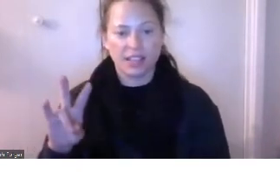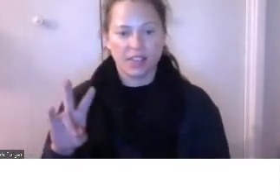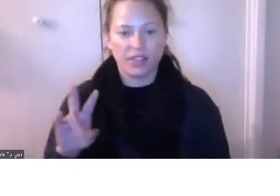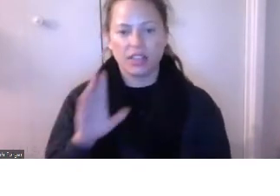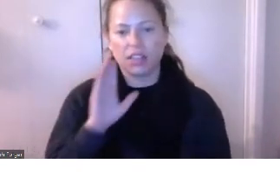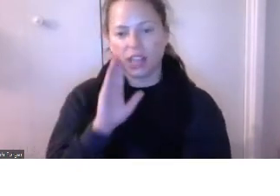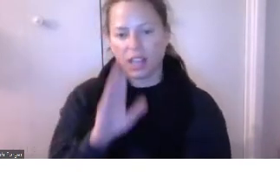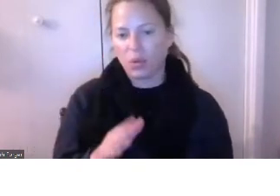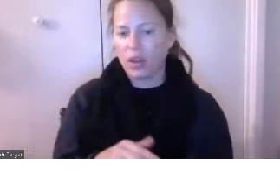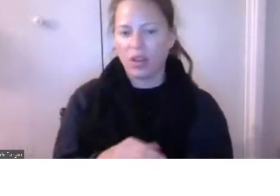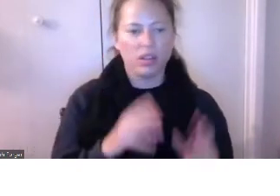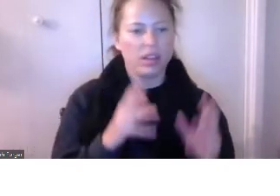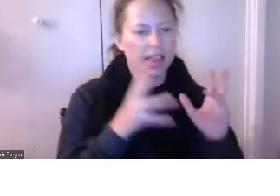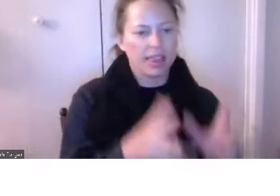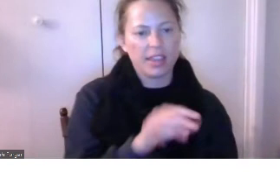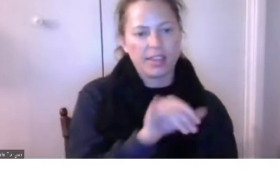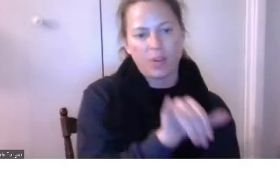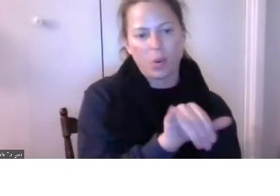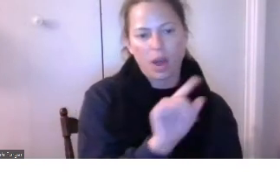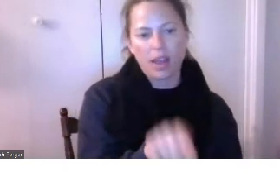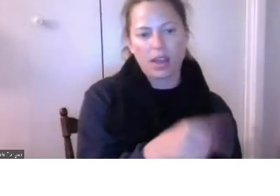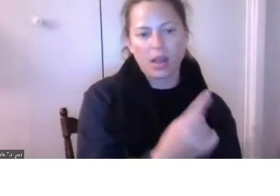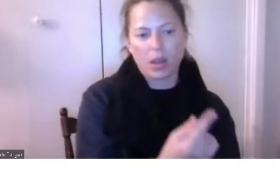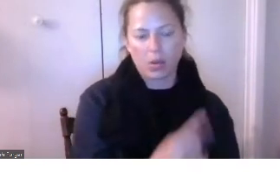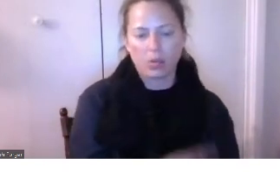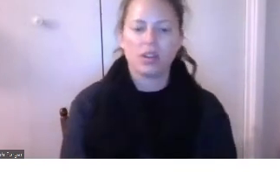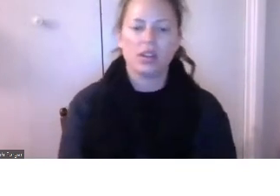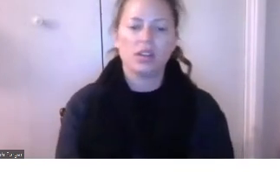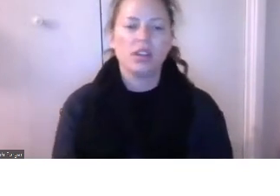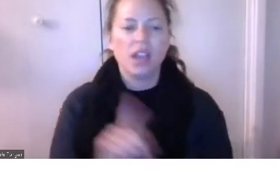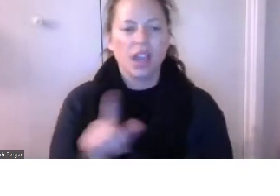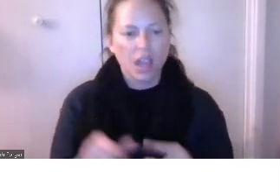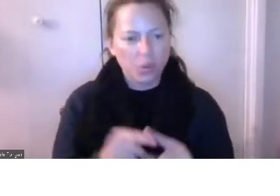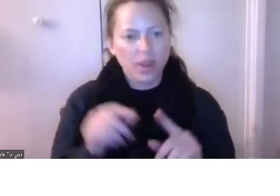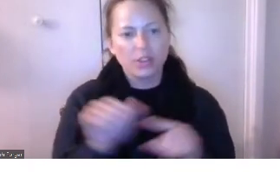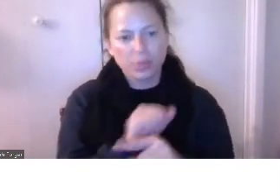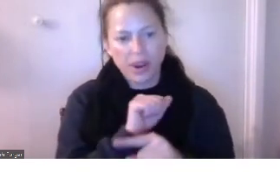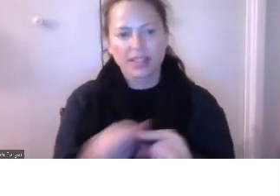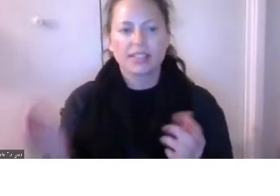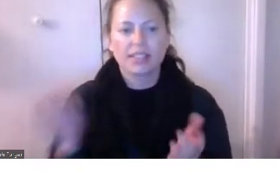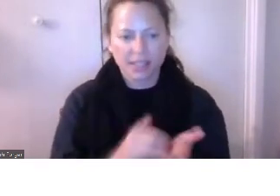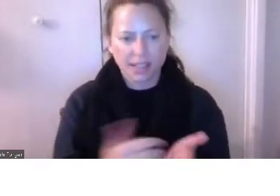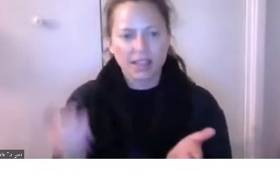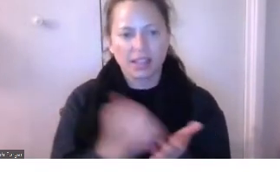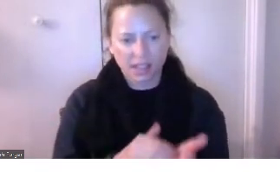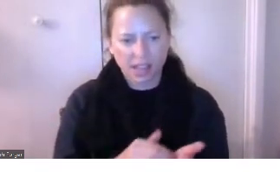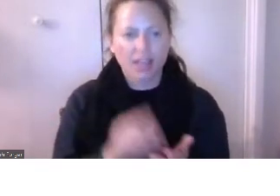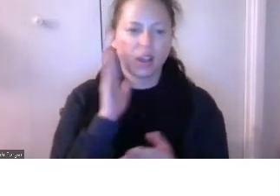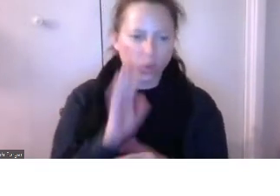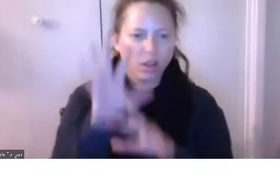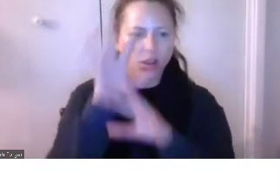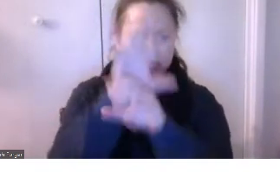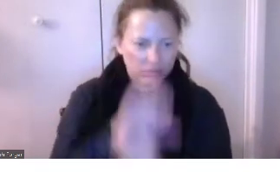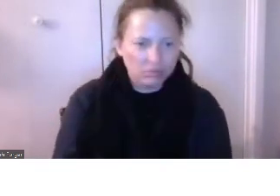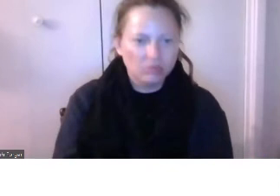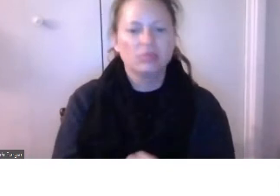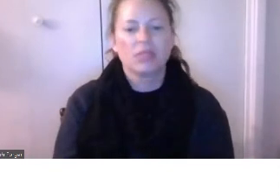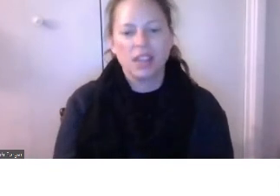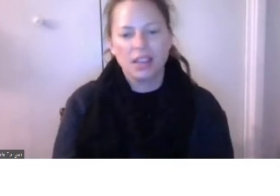you'll realize it's the same stuff over and over again. Plug in, simplify, distribute, get y by